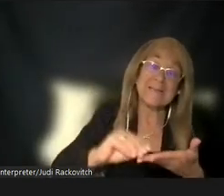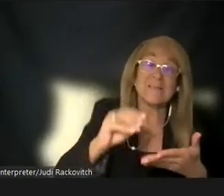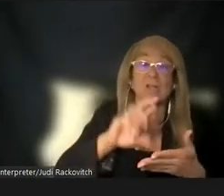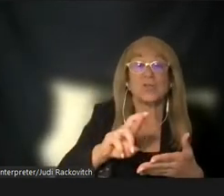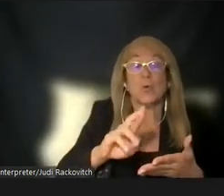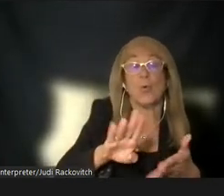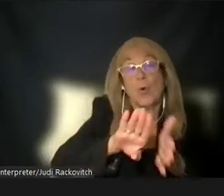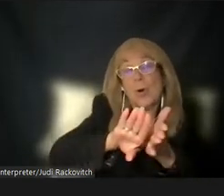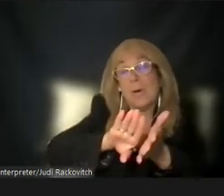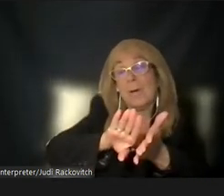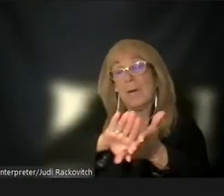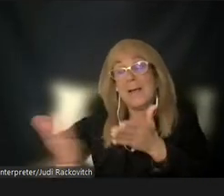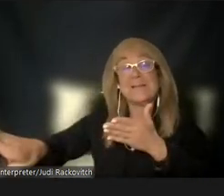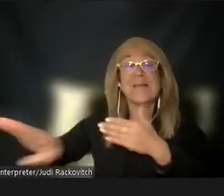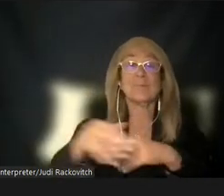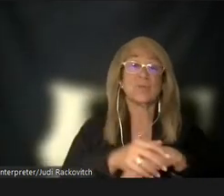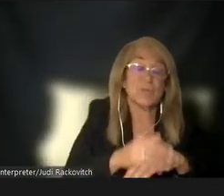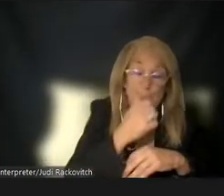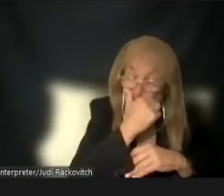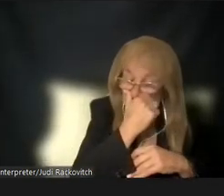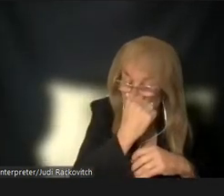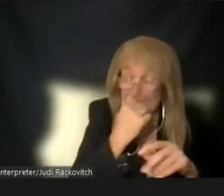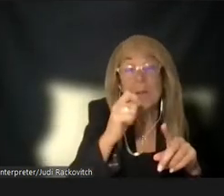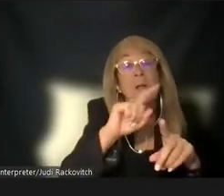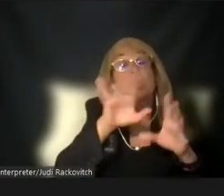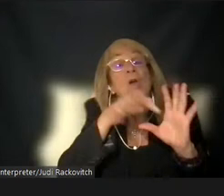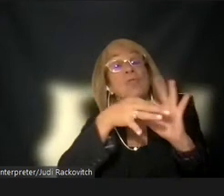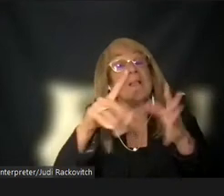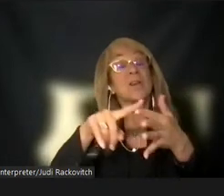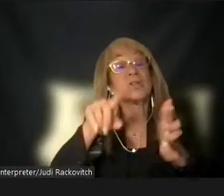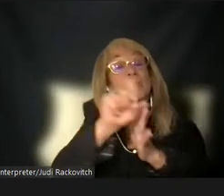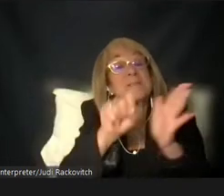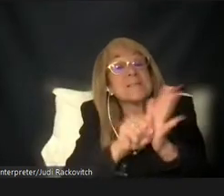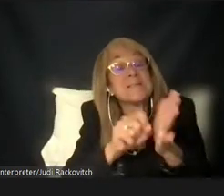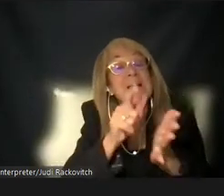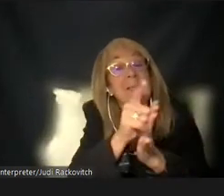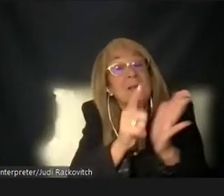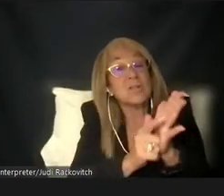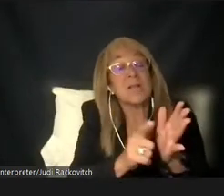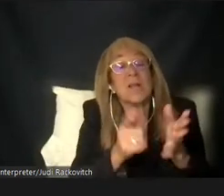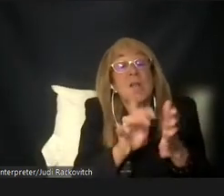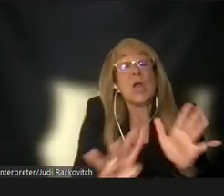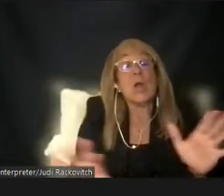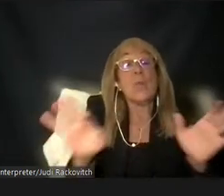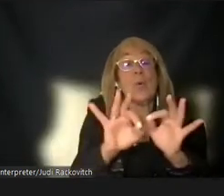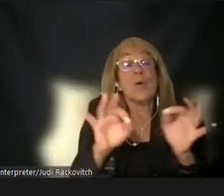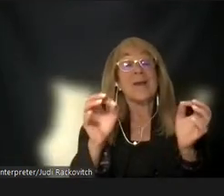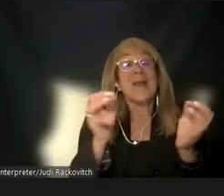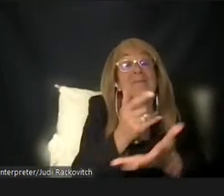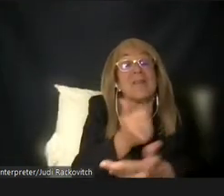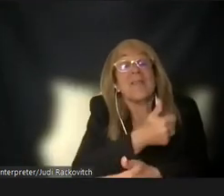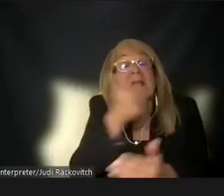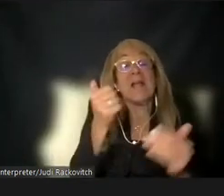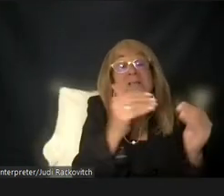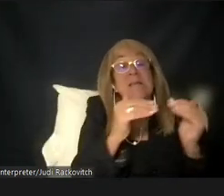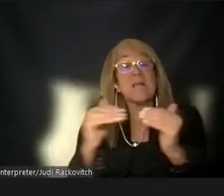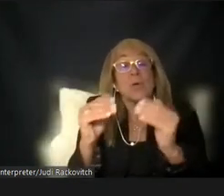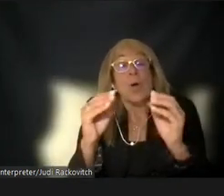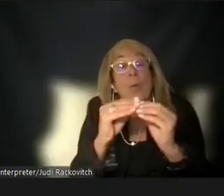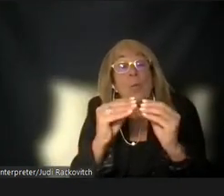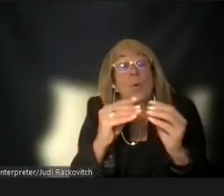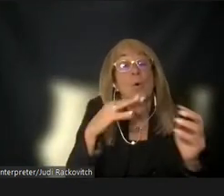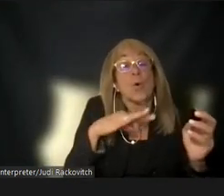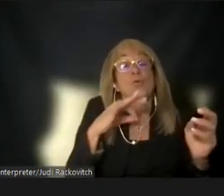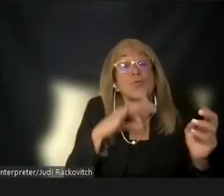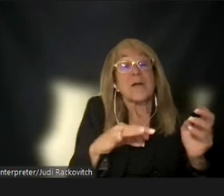the two mandated by the enabling state legislation. Importantly, all else being equal, the more credits, discounts,